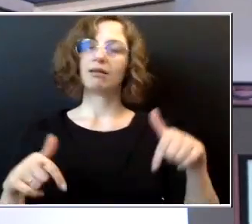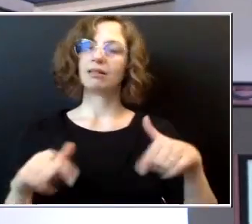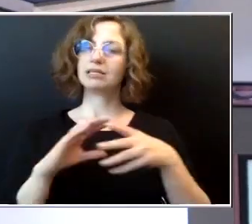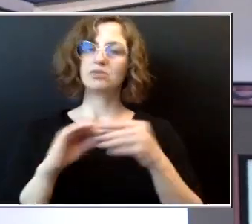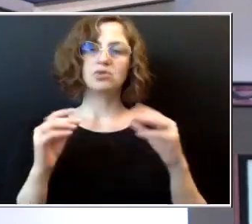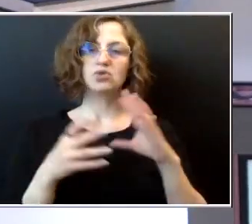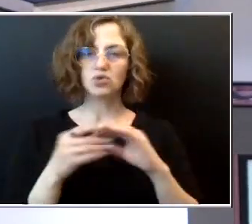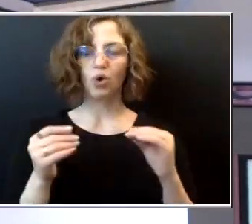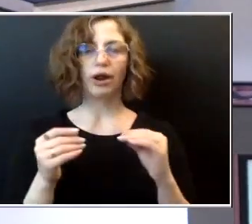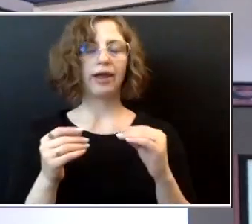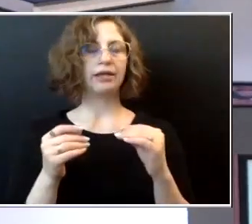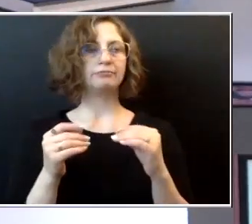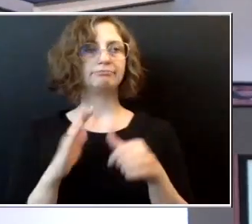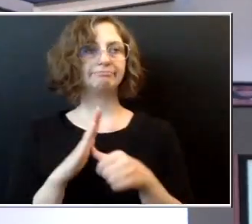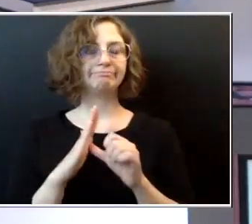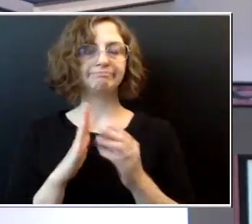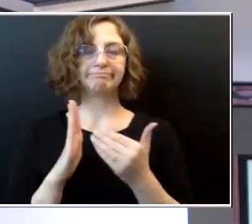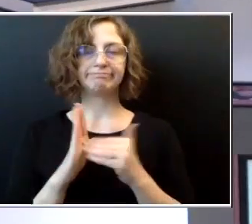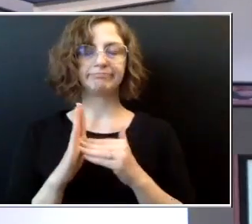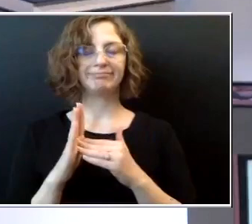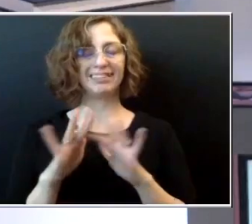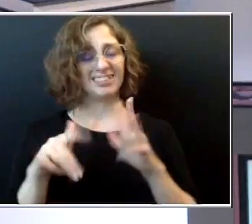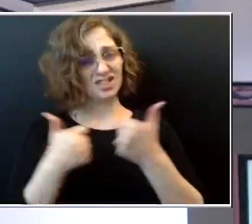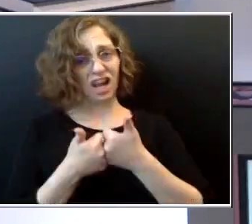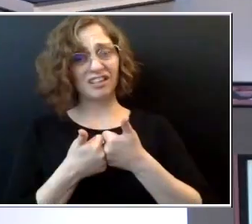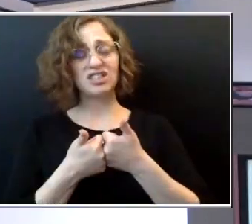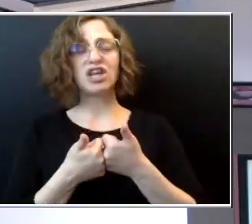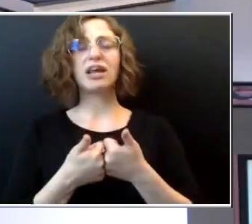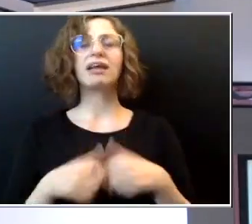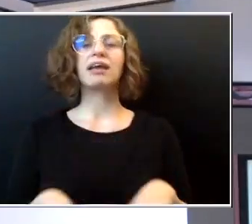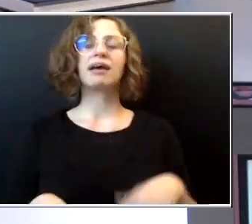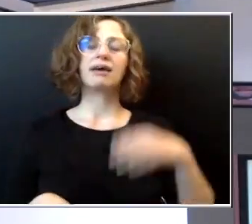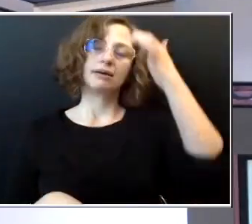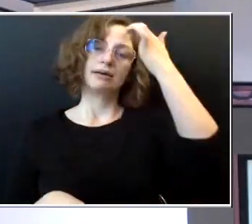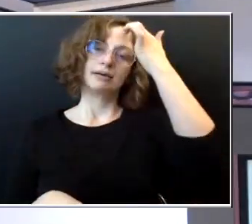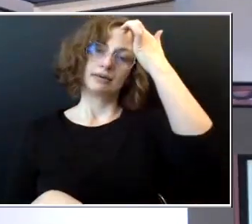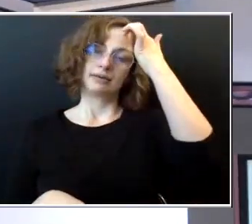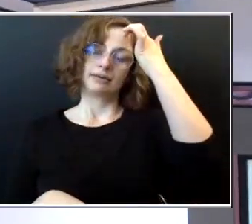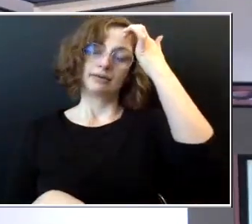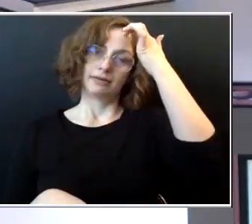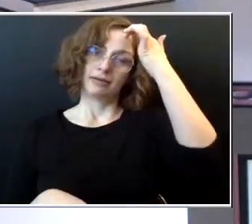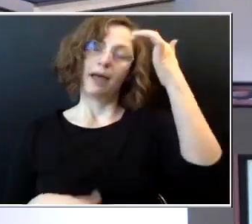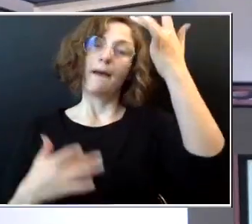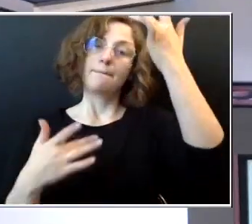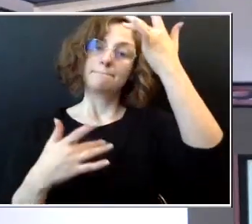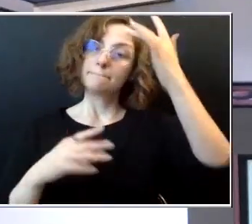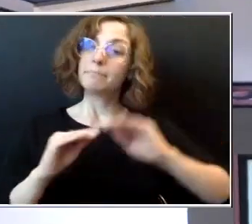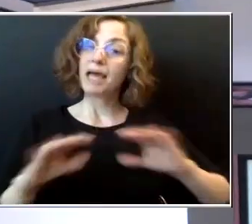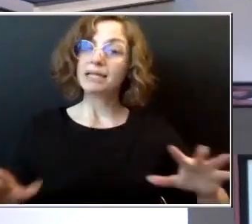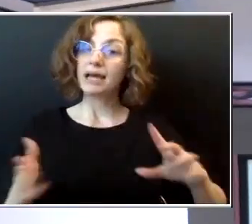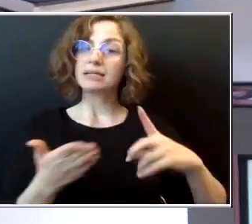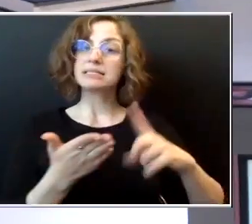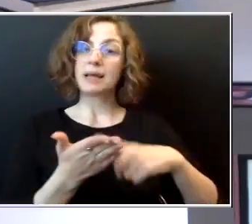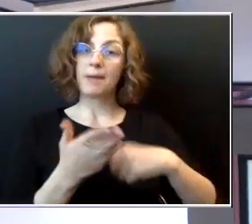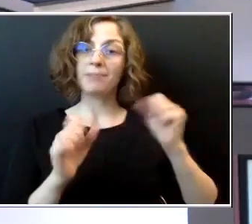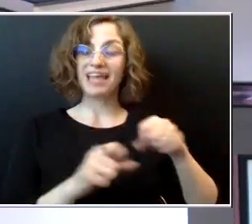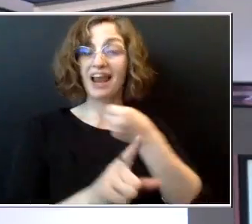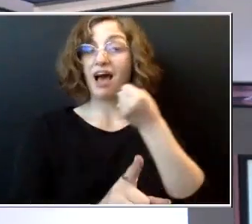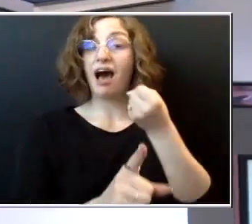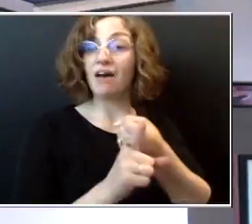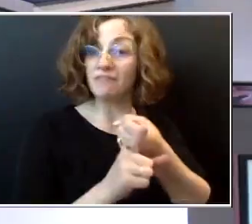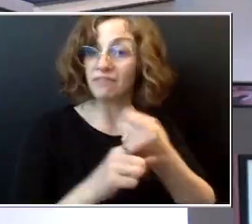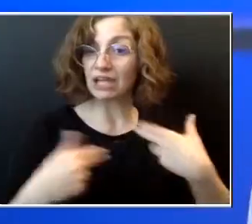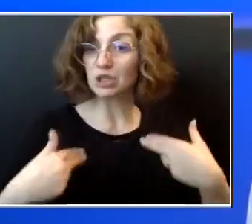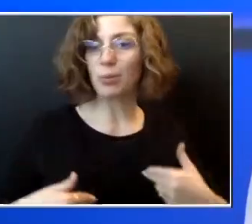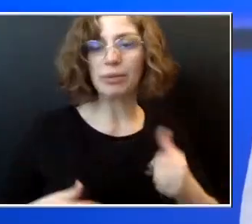It's difficult. Now, pandemics can affect humans, even if they don't infect humans. Talk to us about the Irish potato famine. Yeah. So I told you about the